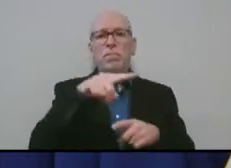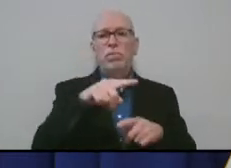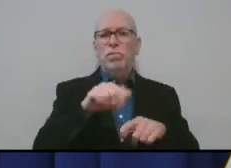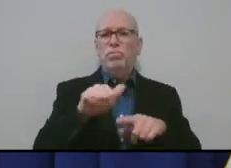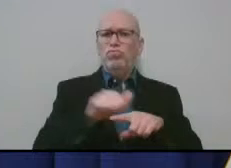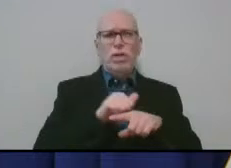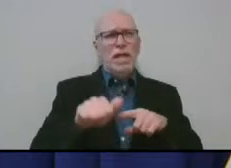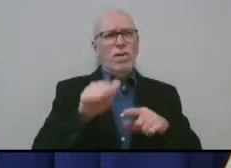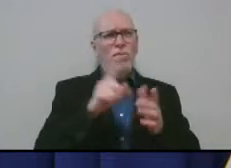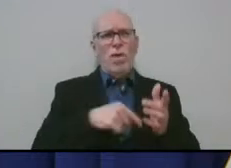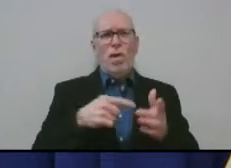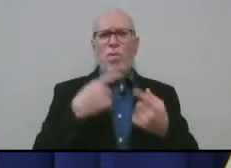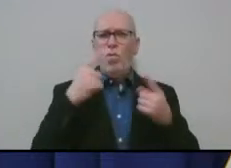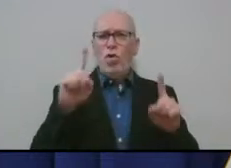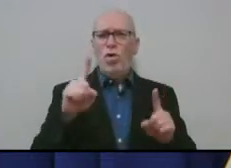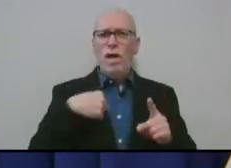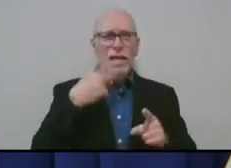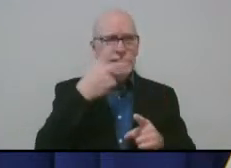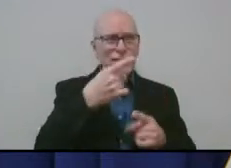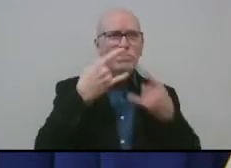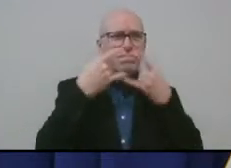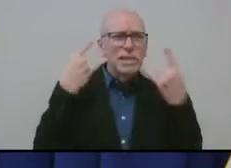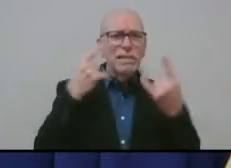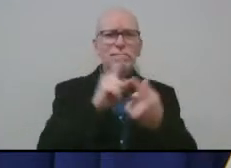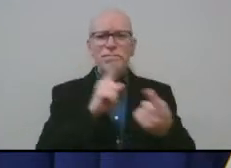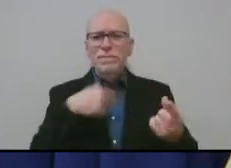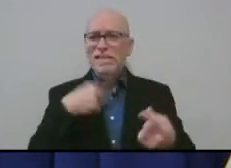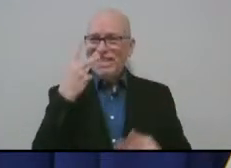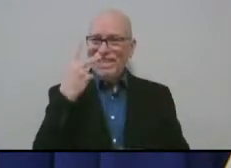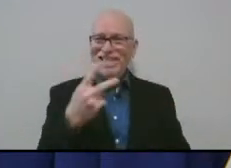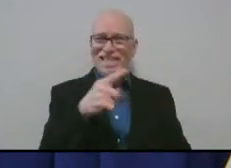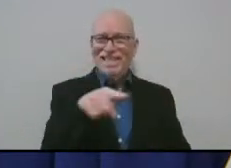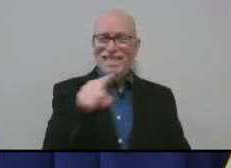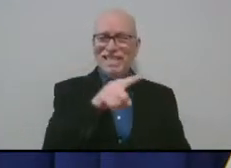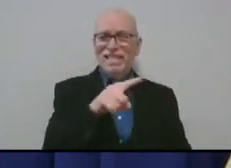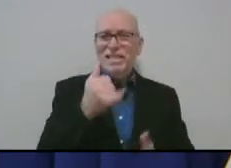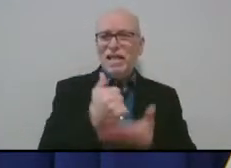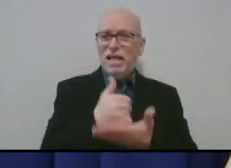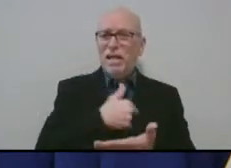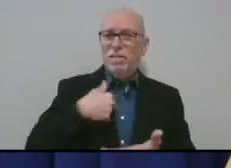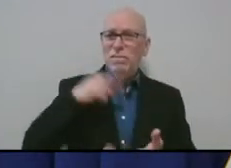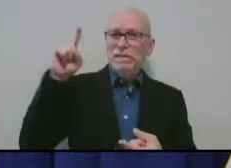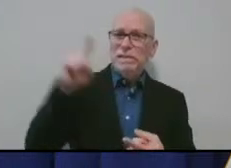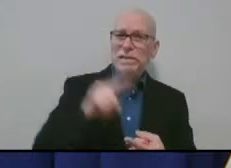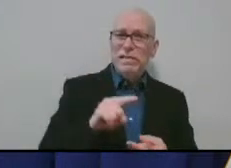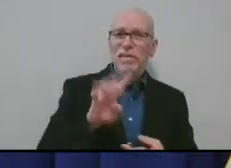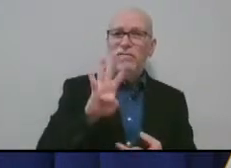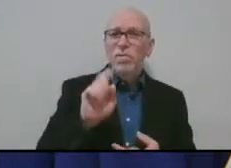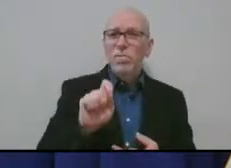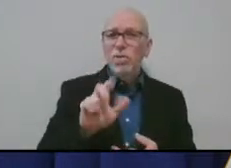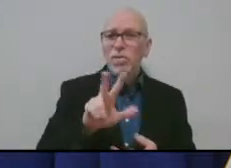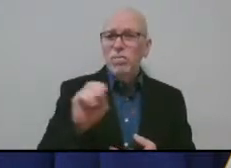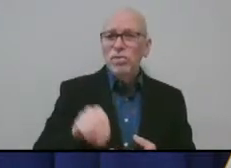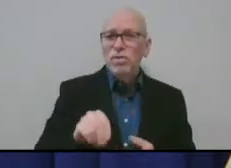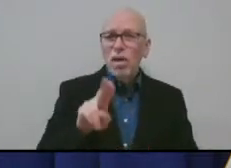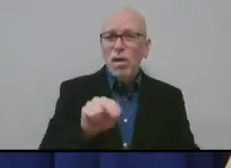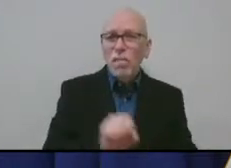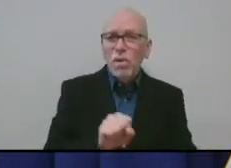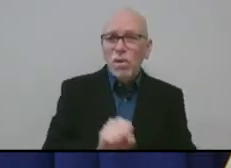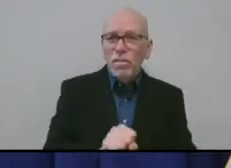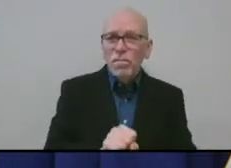things that work, that are getting us to a 4.3% unemployment rate, having